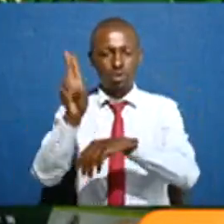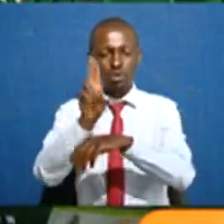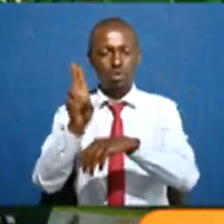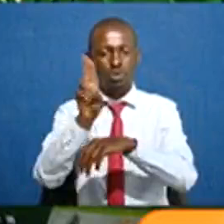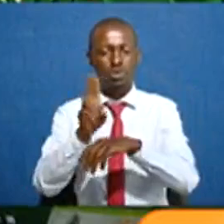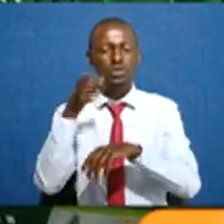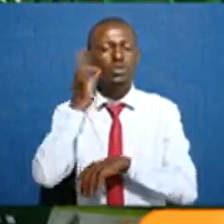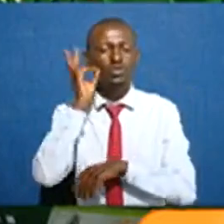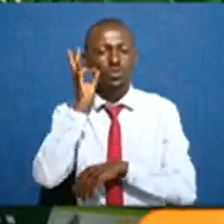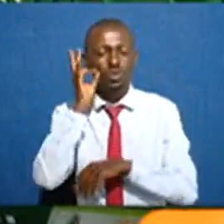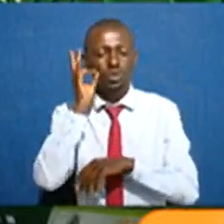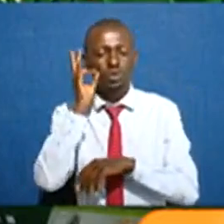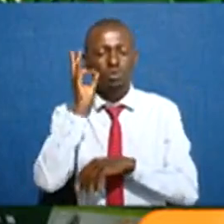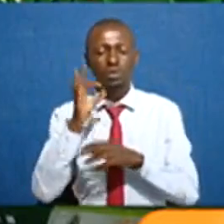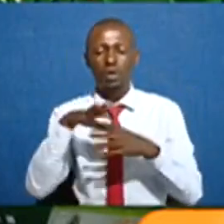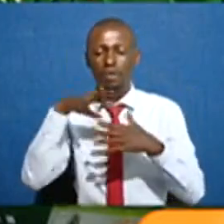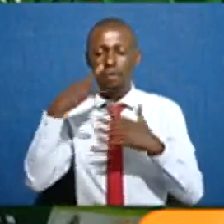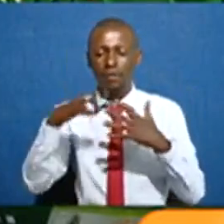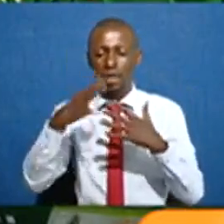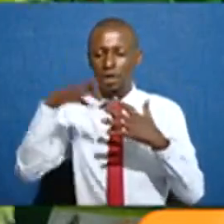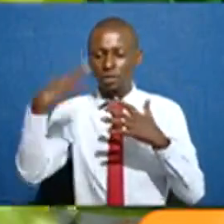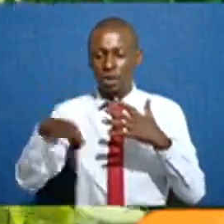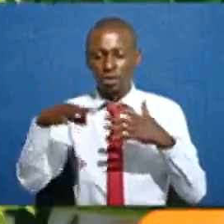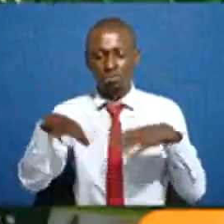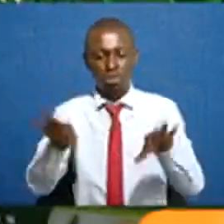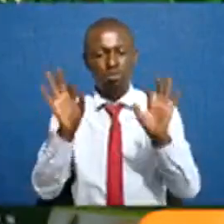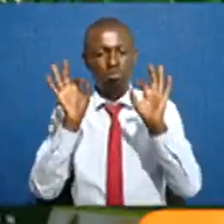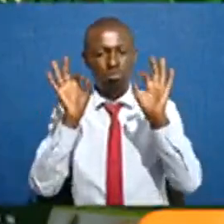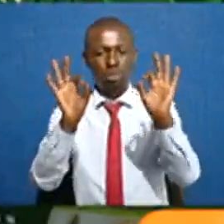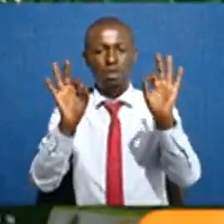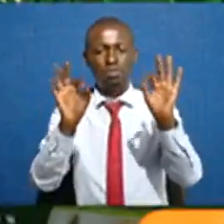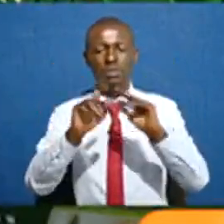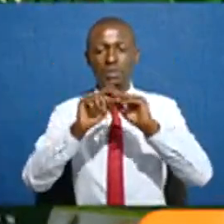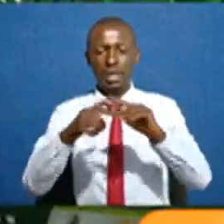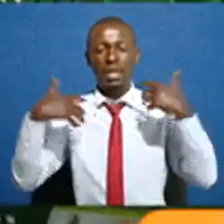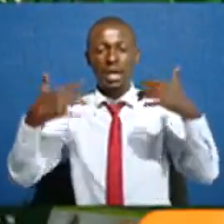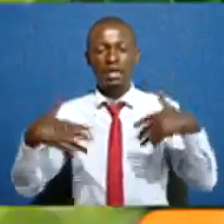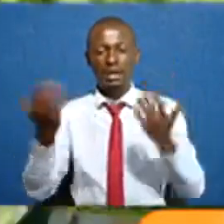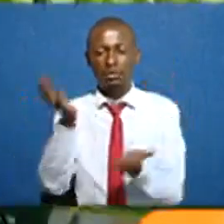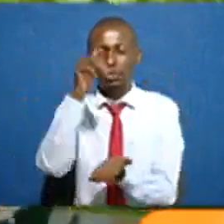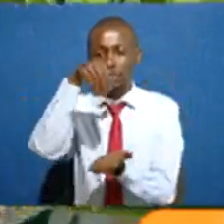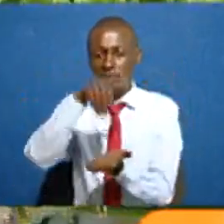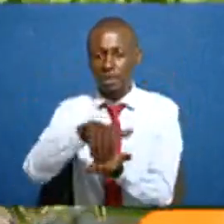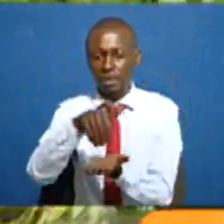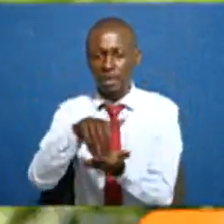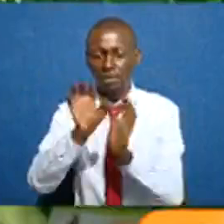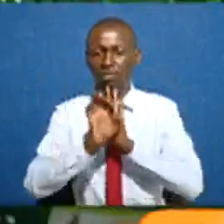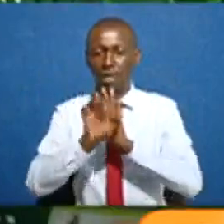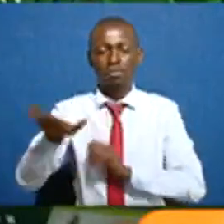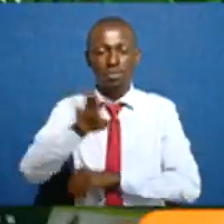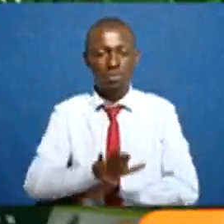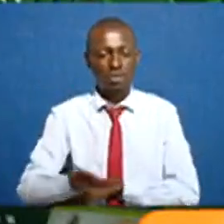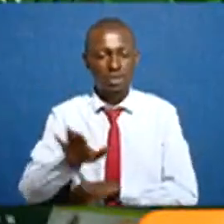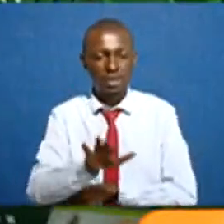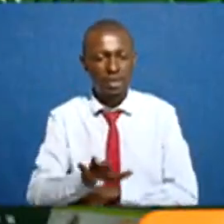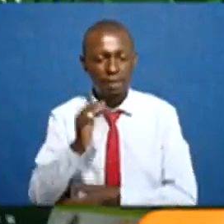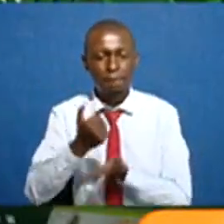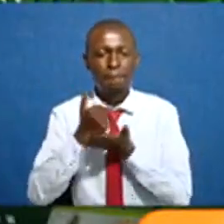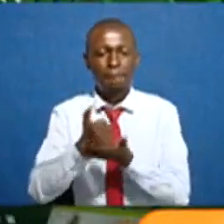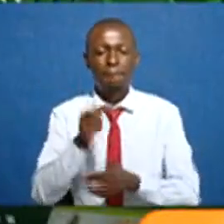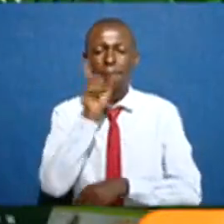of fruits and vegetables. The introduction of aggregation centers such as this is among the